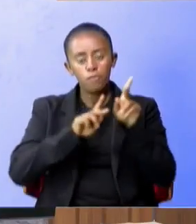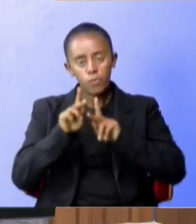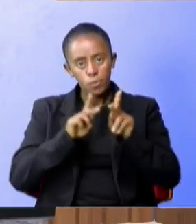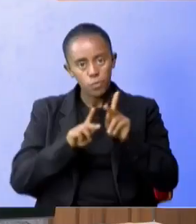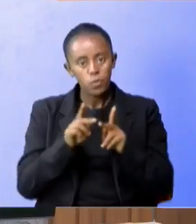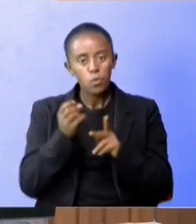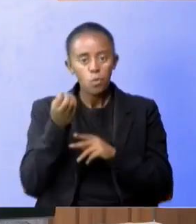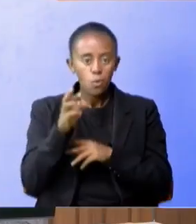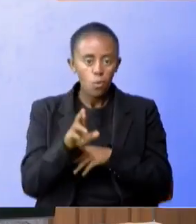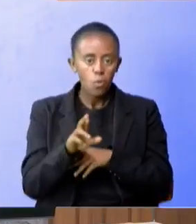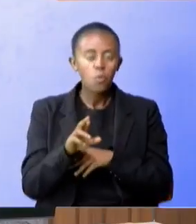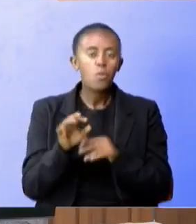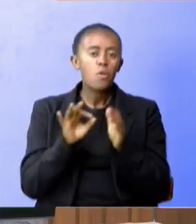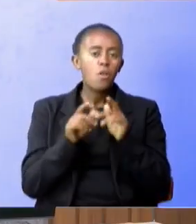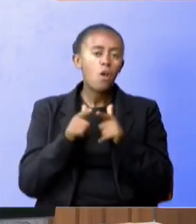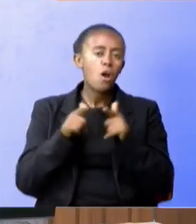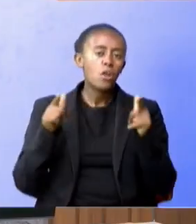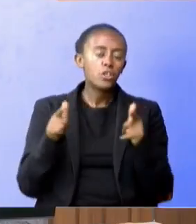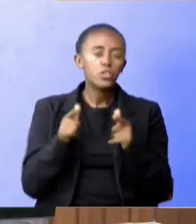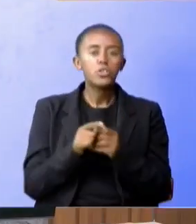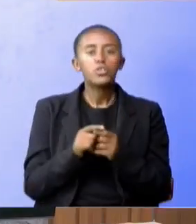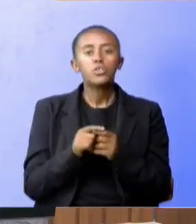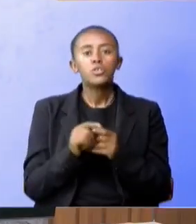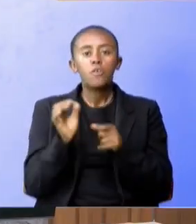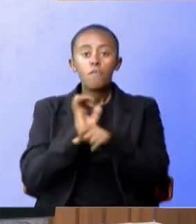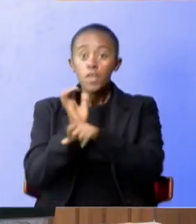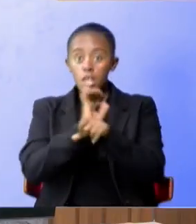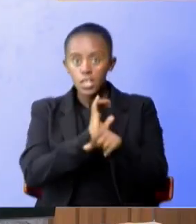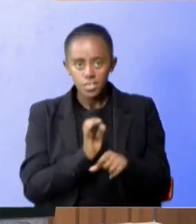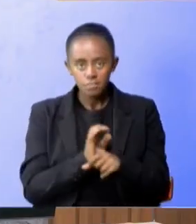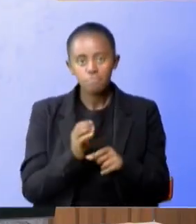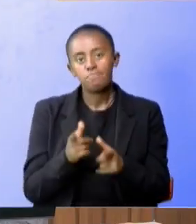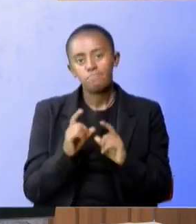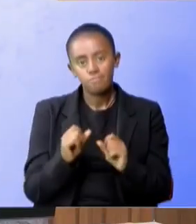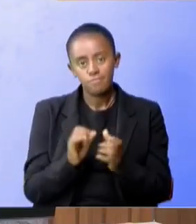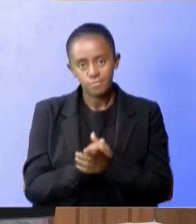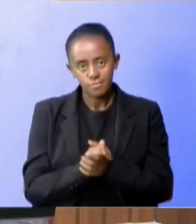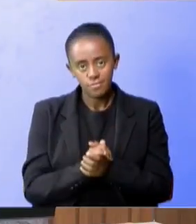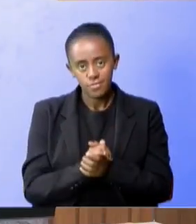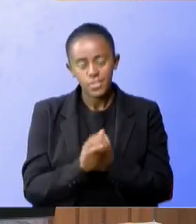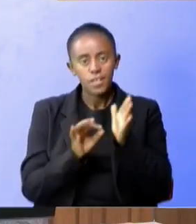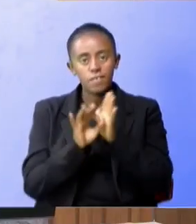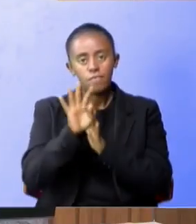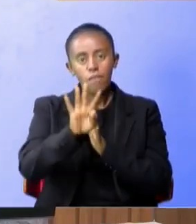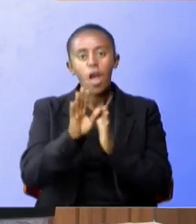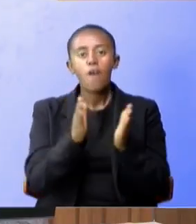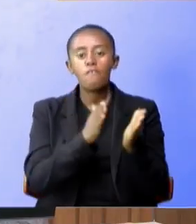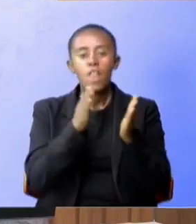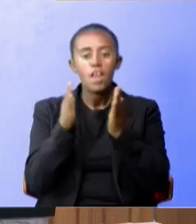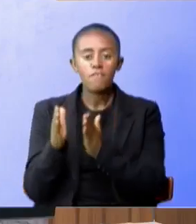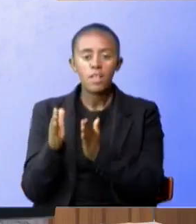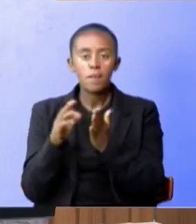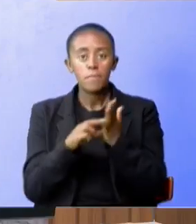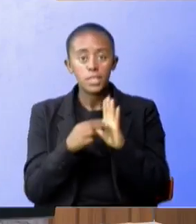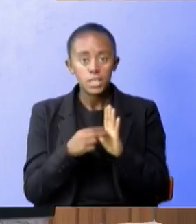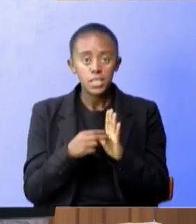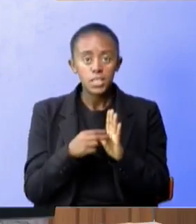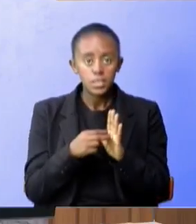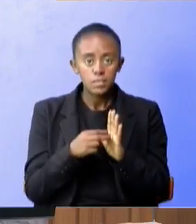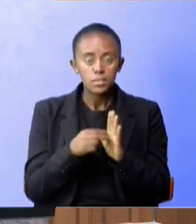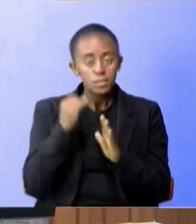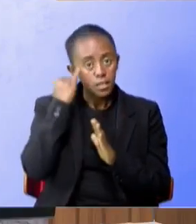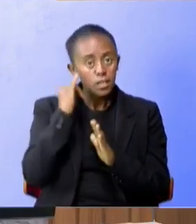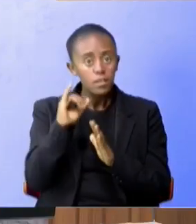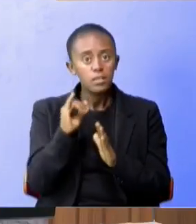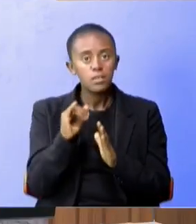them or large number of vehicles in them. Number 4 is available. Available means the idea